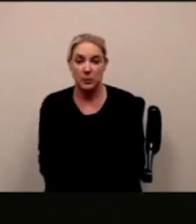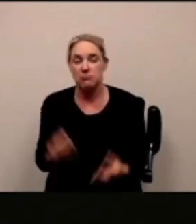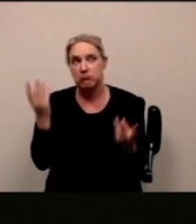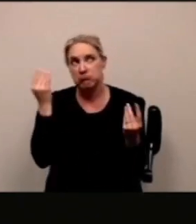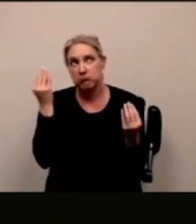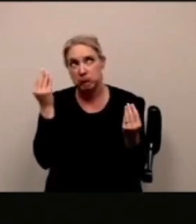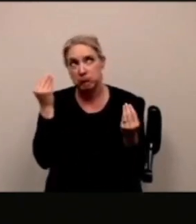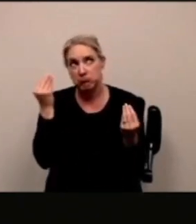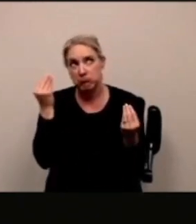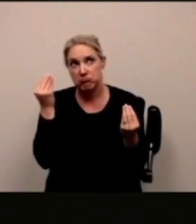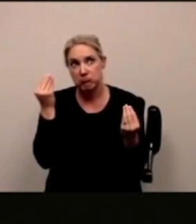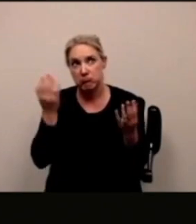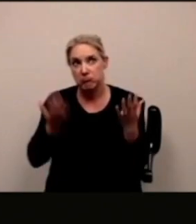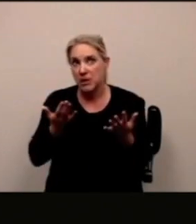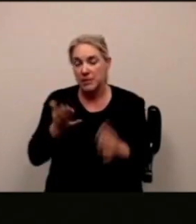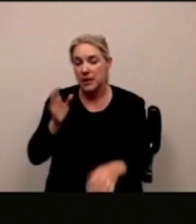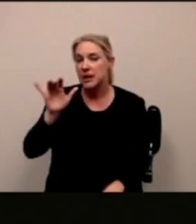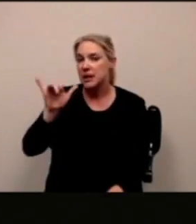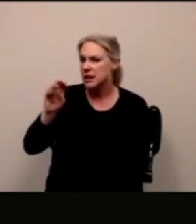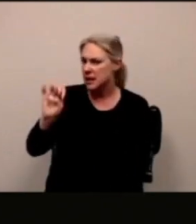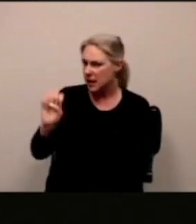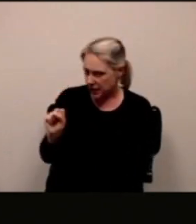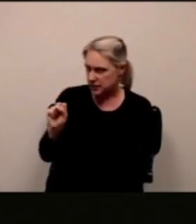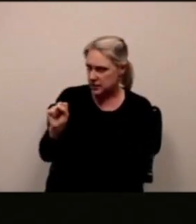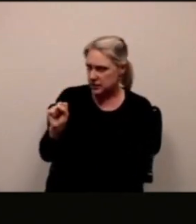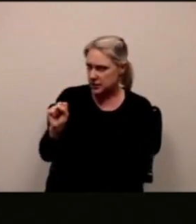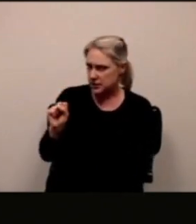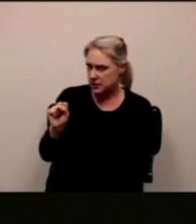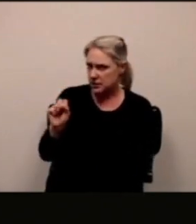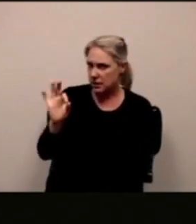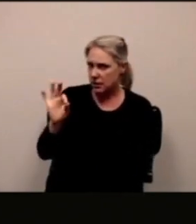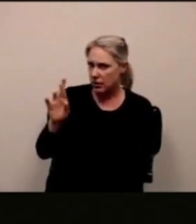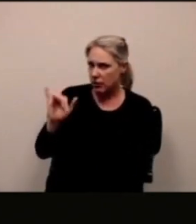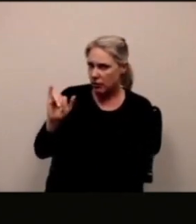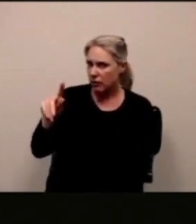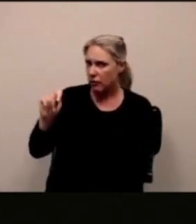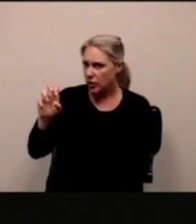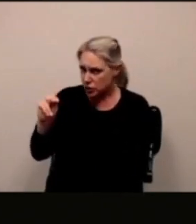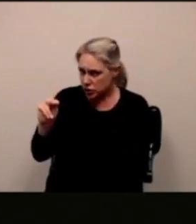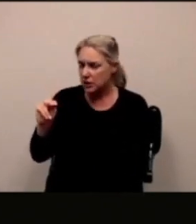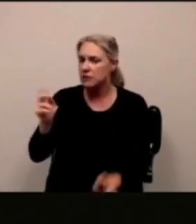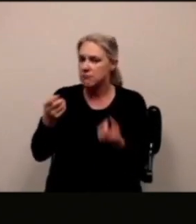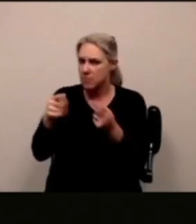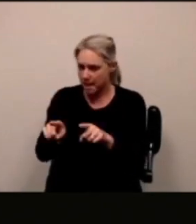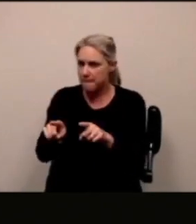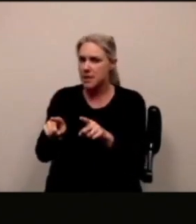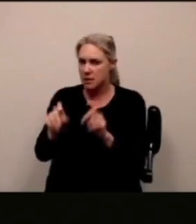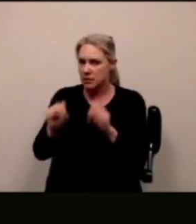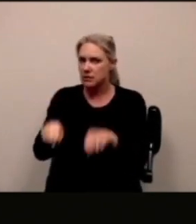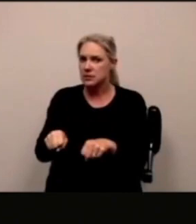I think yes, things do naturally slow down a little bit. There's some friction in the world and some damping.